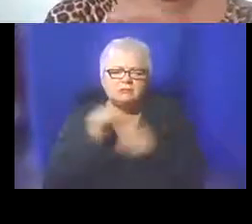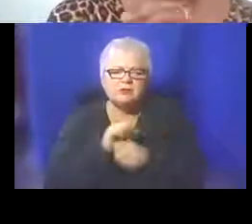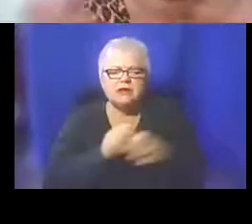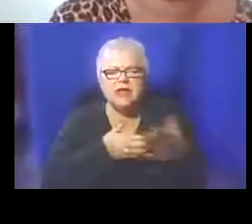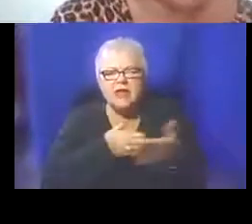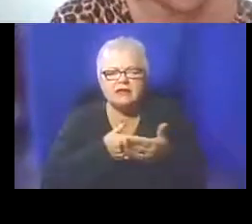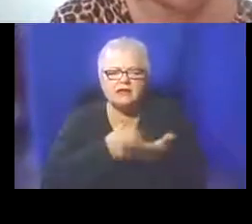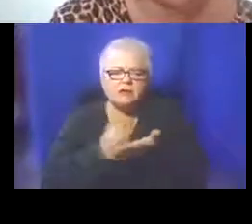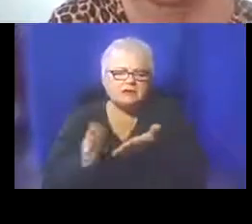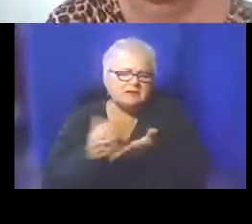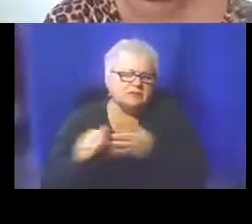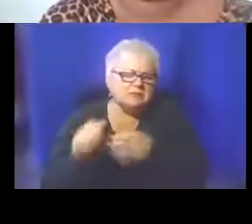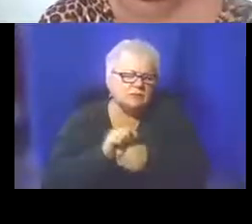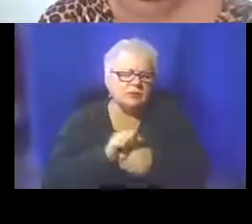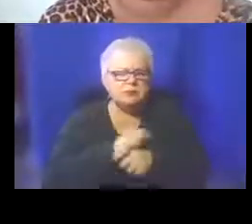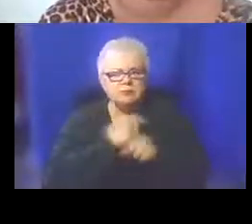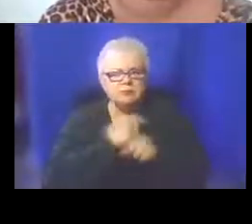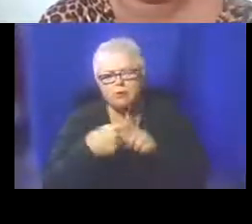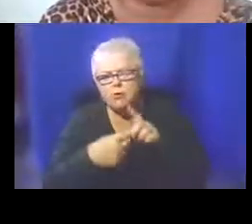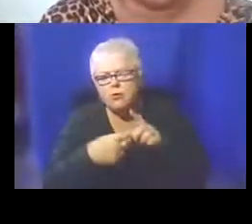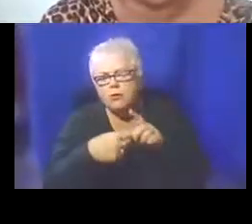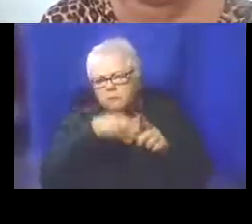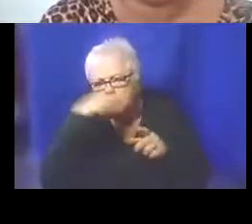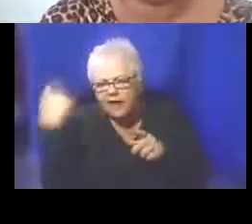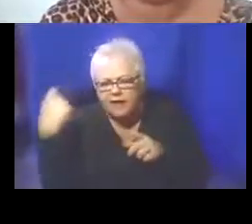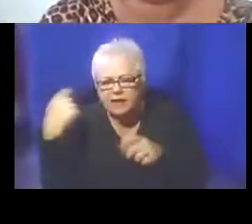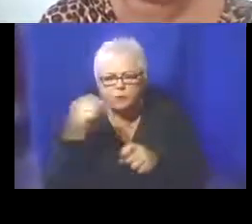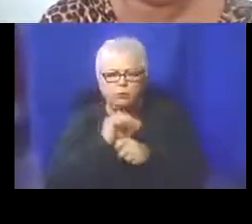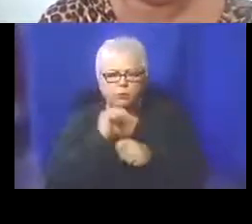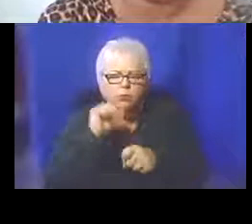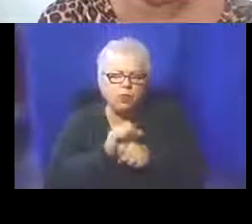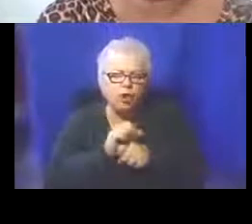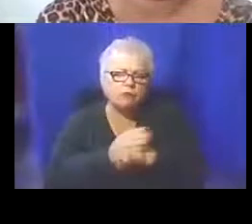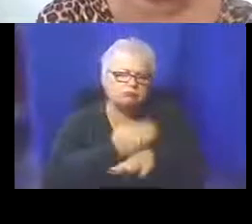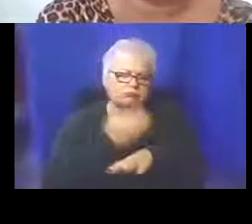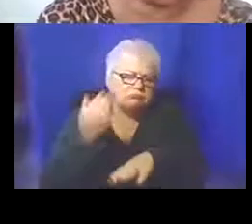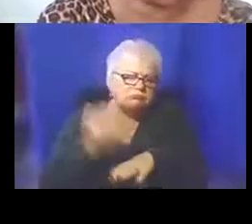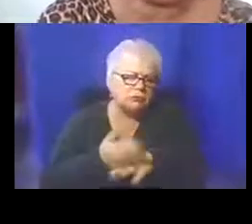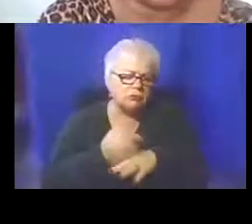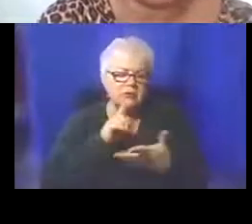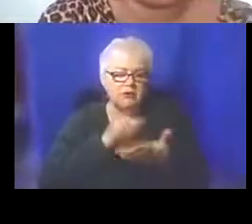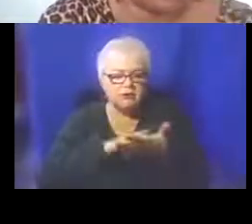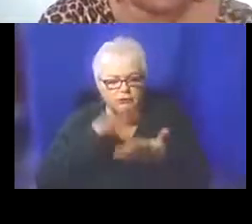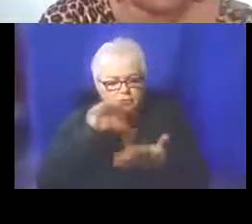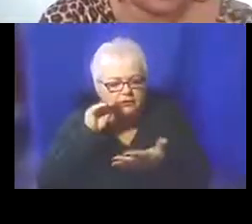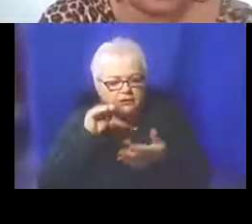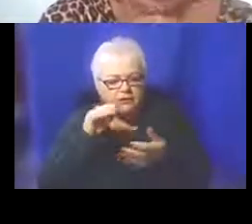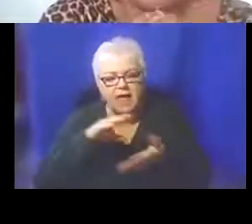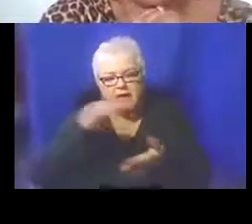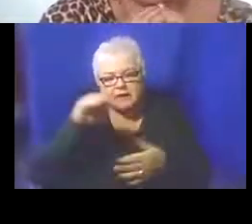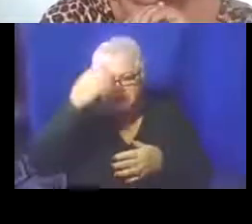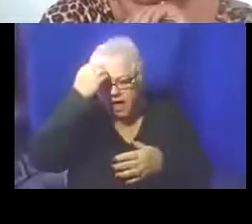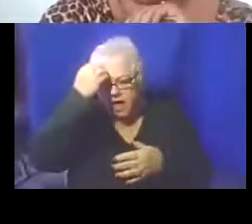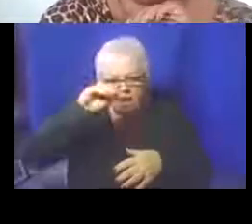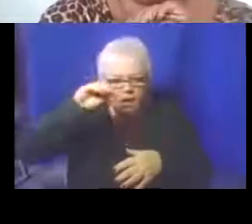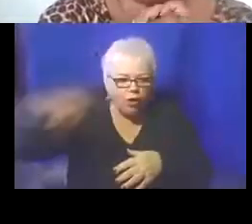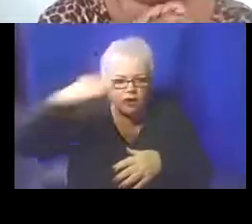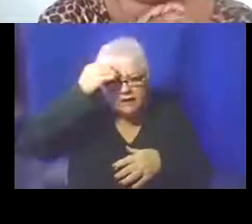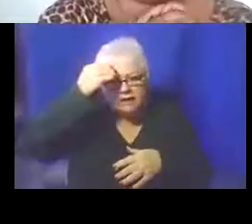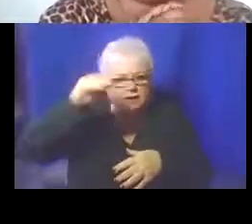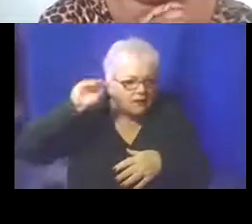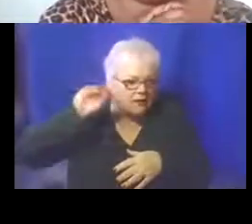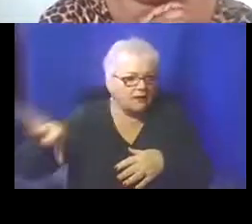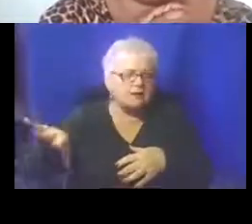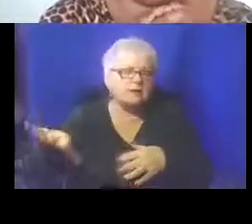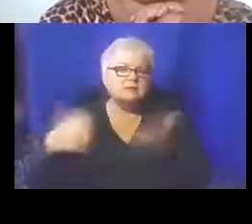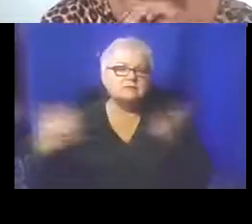work, pro-Black work is really about learning and unlearning a lot of stuff. And so I really